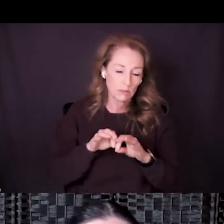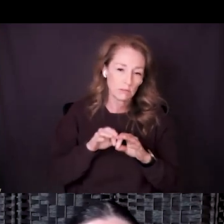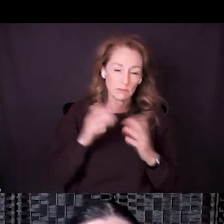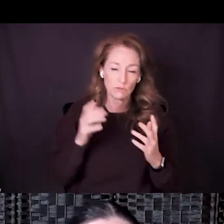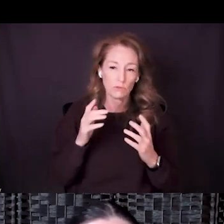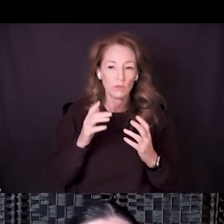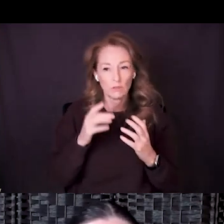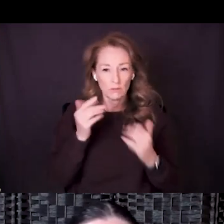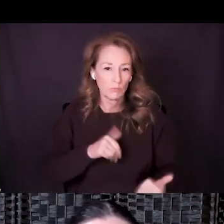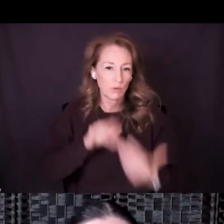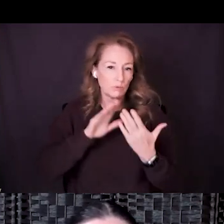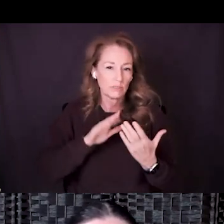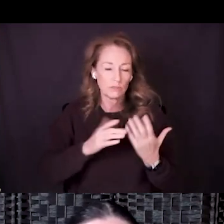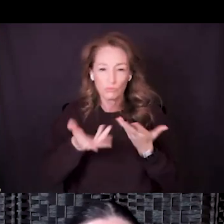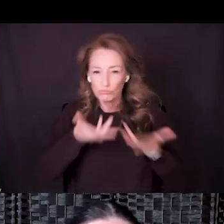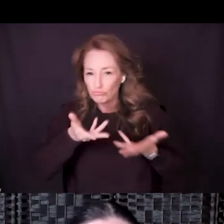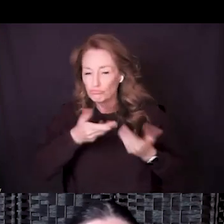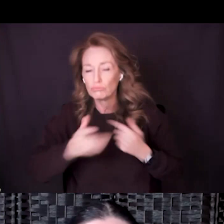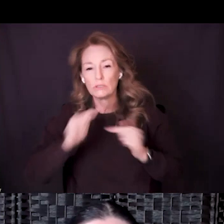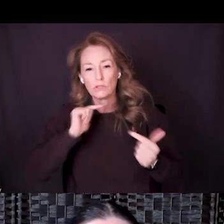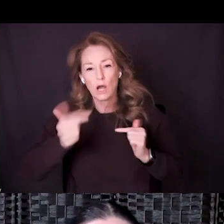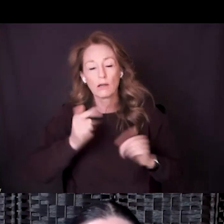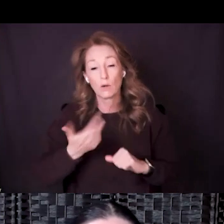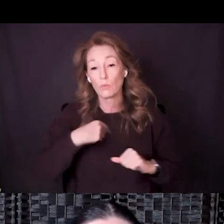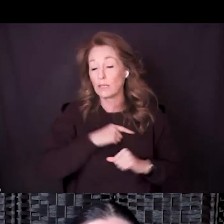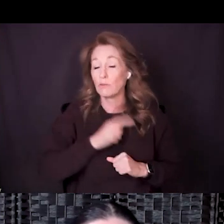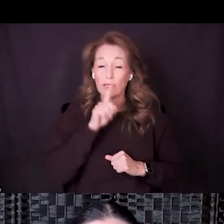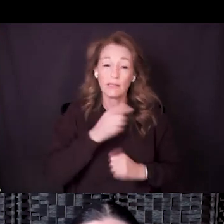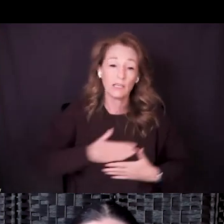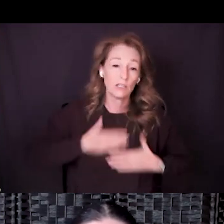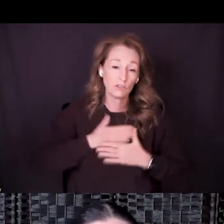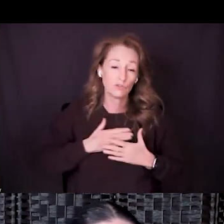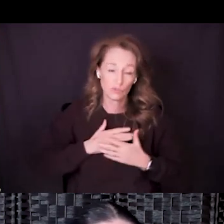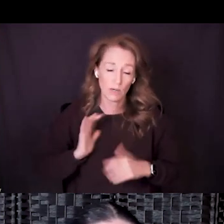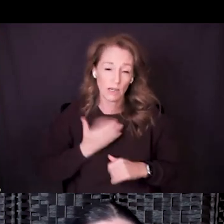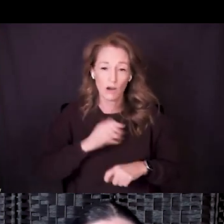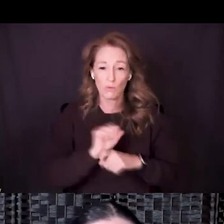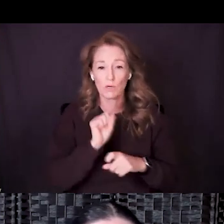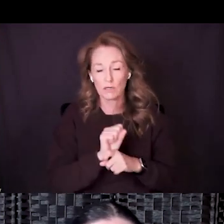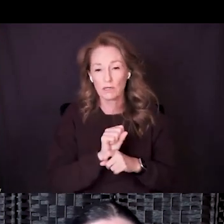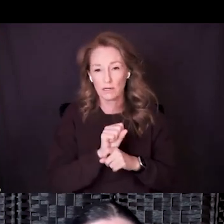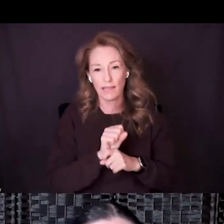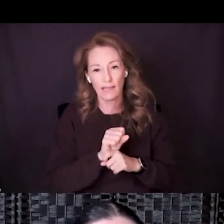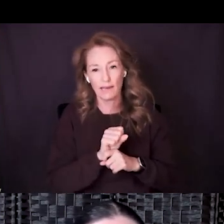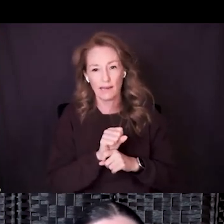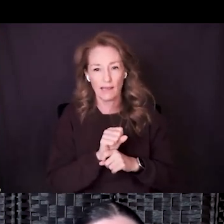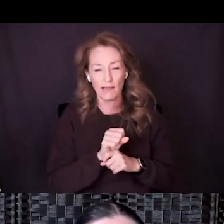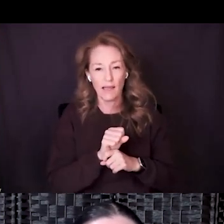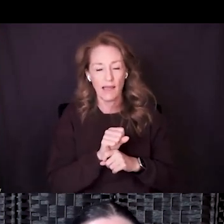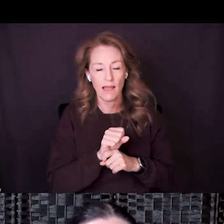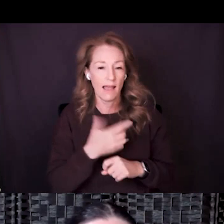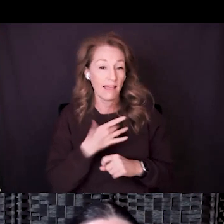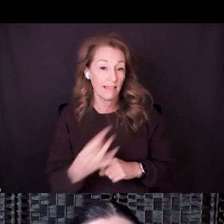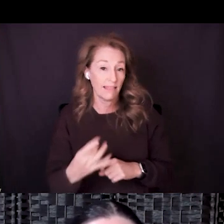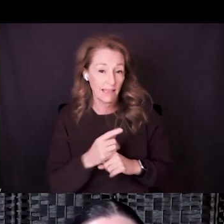we truly appreciate and enjoy the work that we get to do. And I love getting to serve the areas that I come from